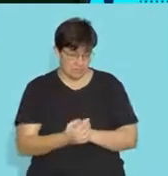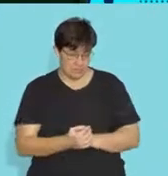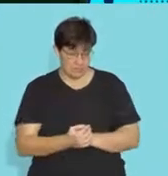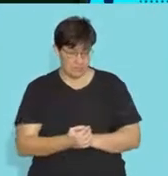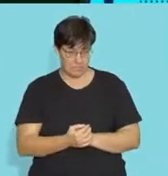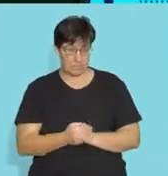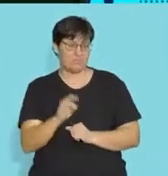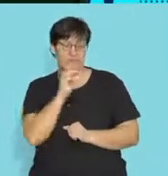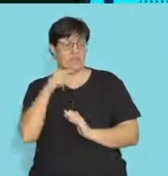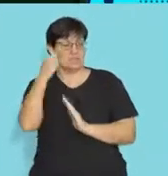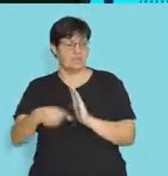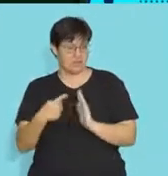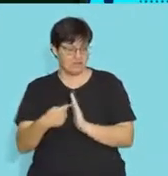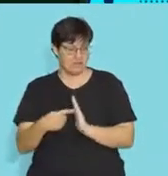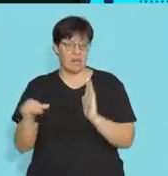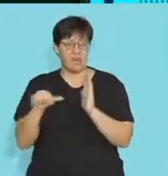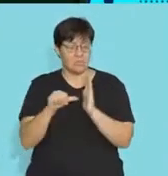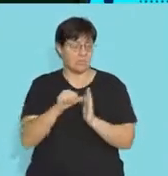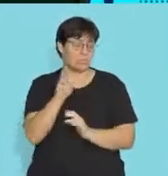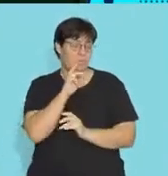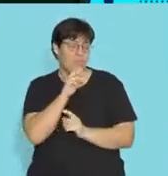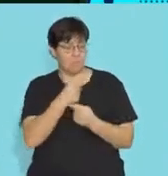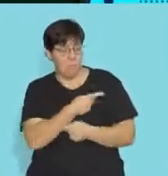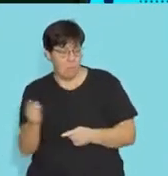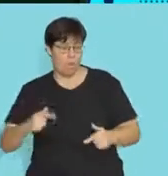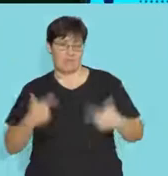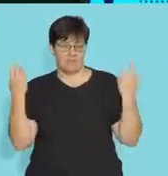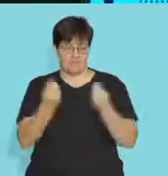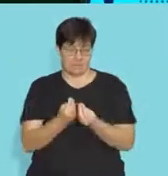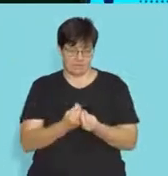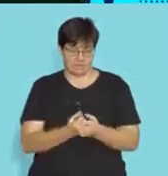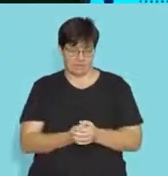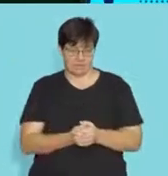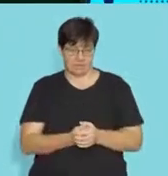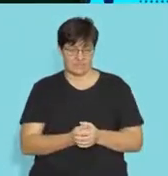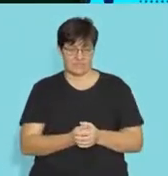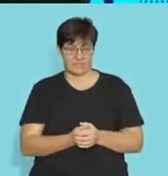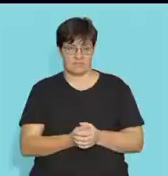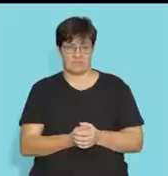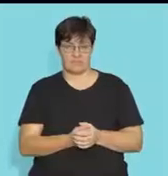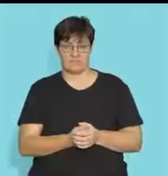understand what is the water cycle and the importance of water to all living organisms.